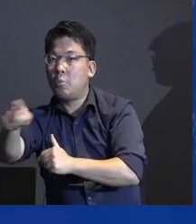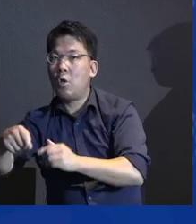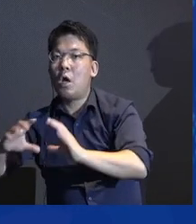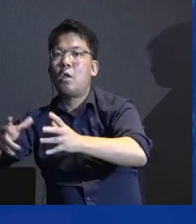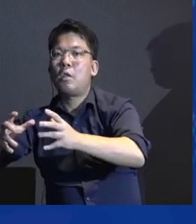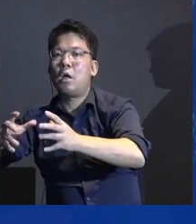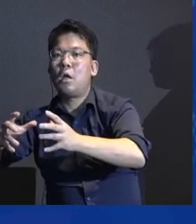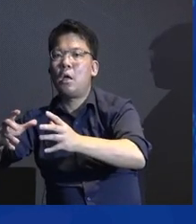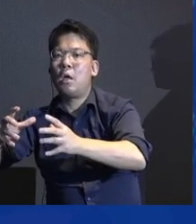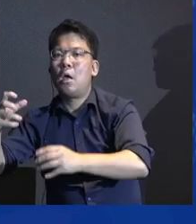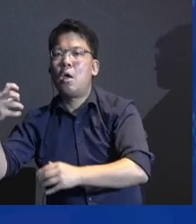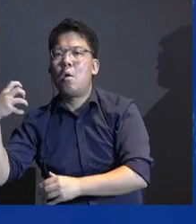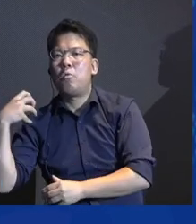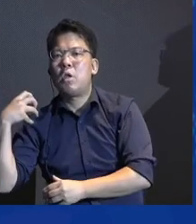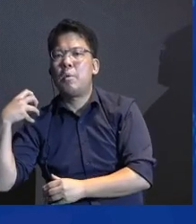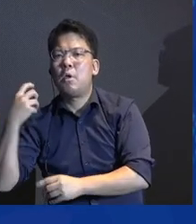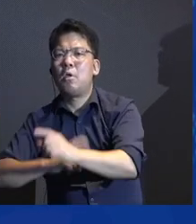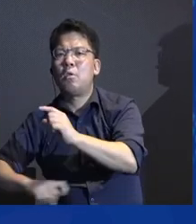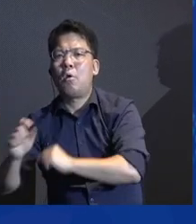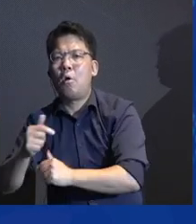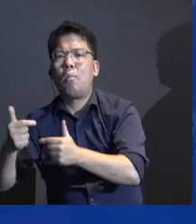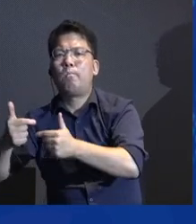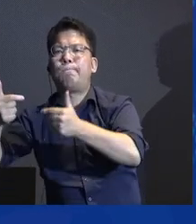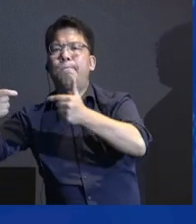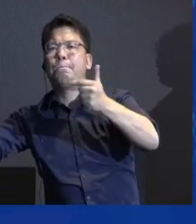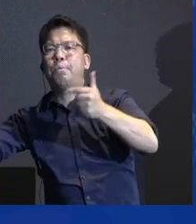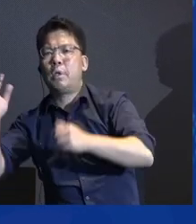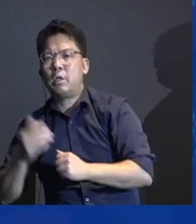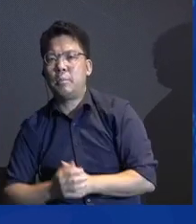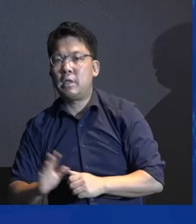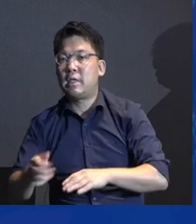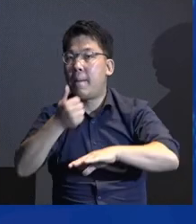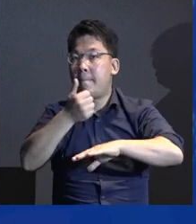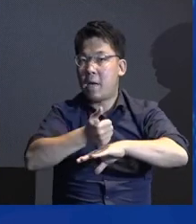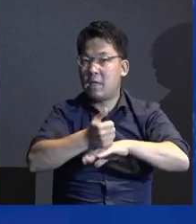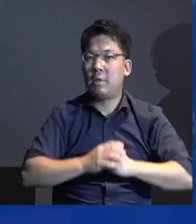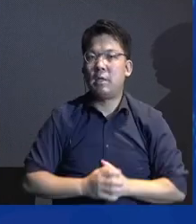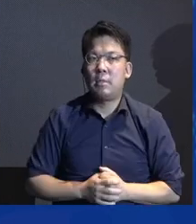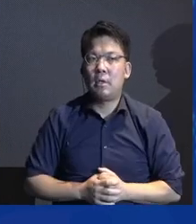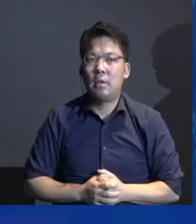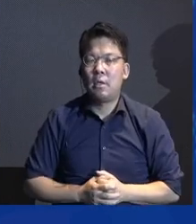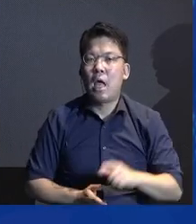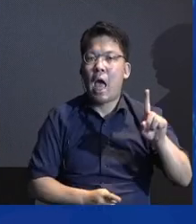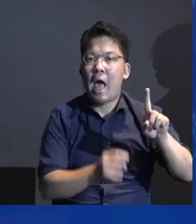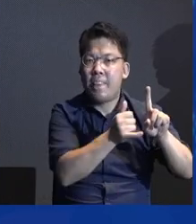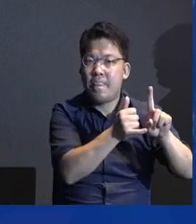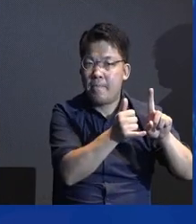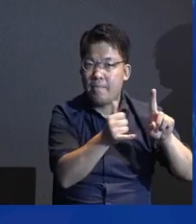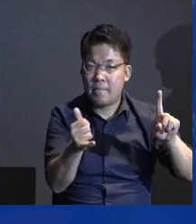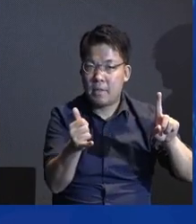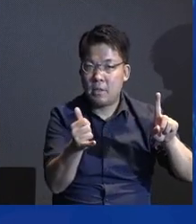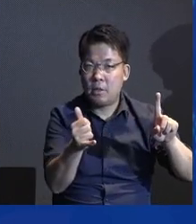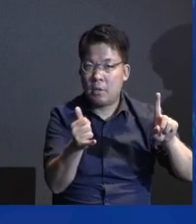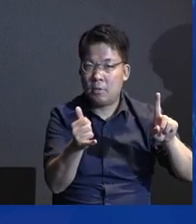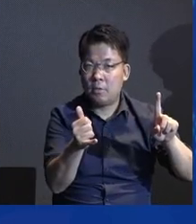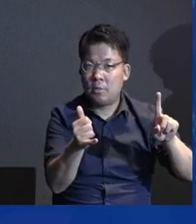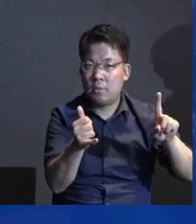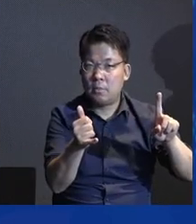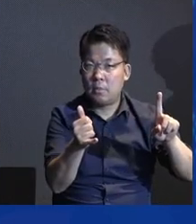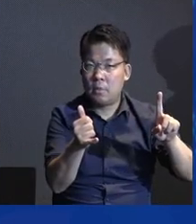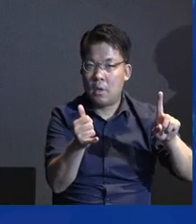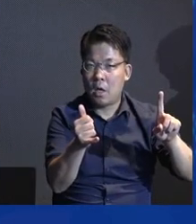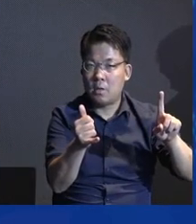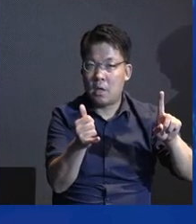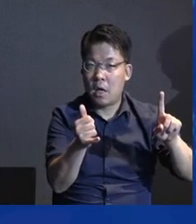The person's presence is shaped by the person around them. Disconnecting from society means